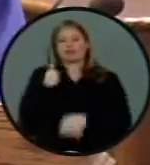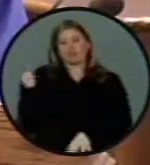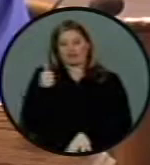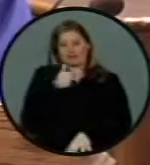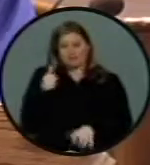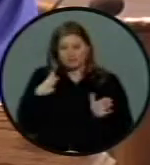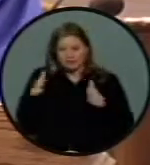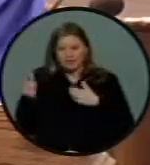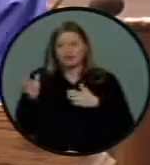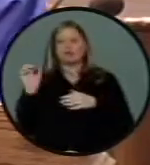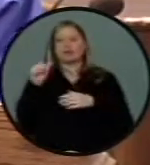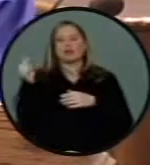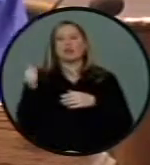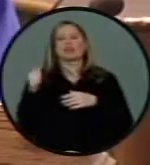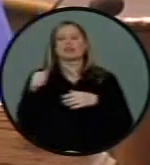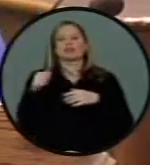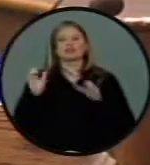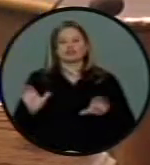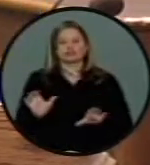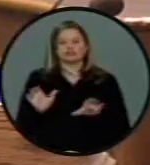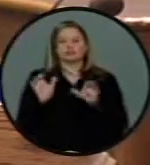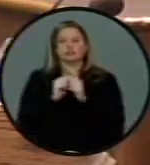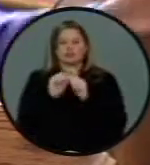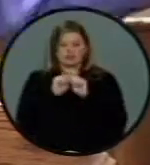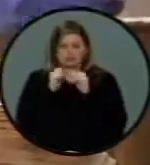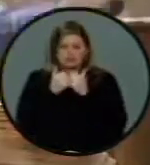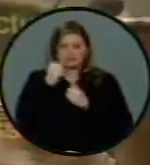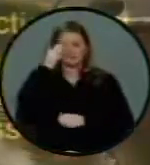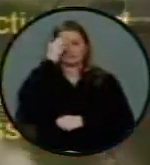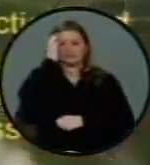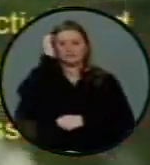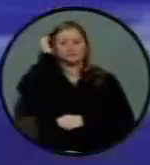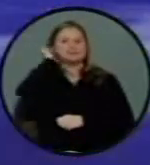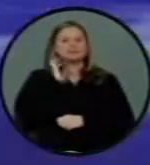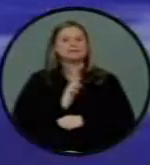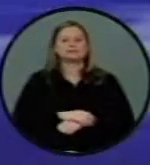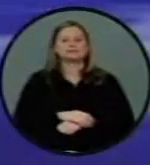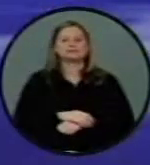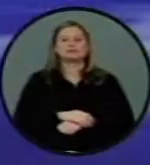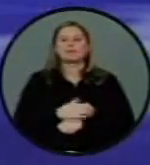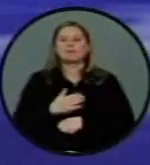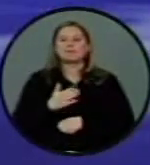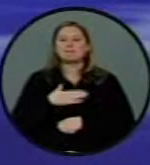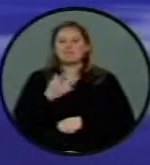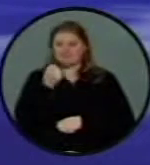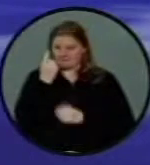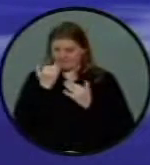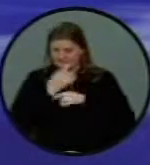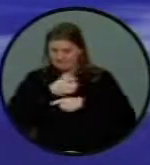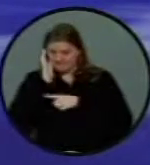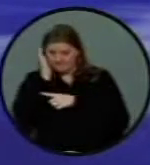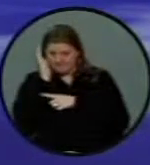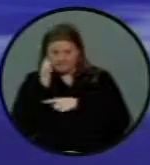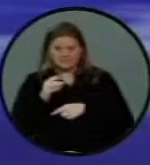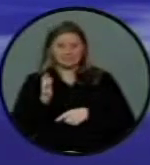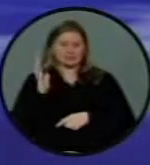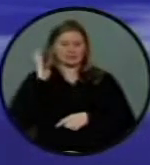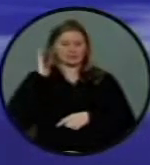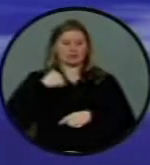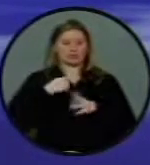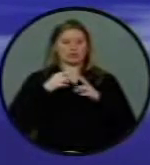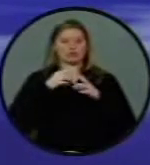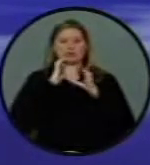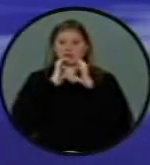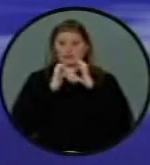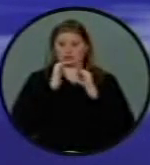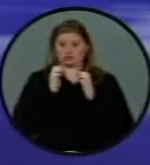transportation planning work and some of the other things that are happening in the agency. And my understanding of tonight's presentation was that in previous